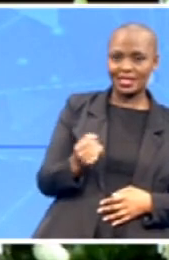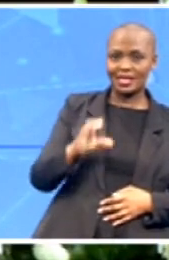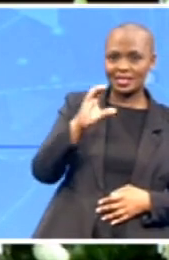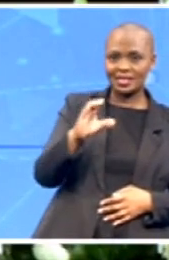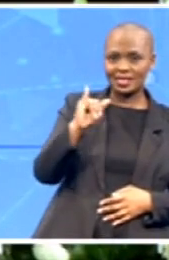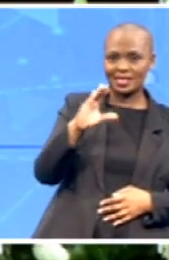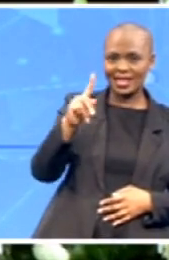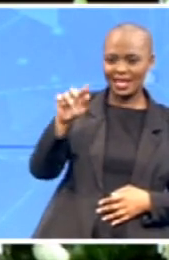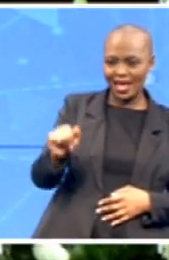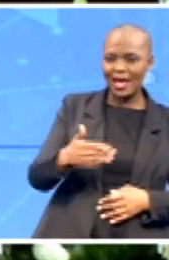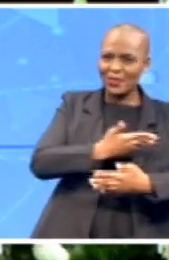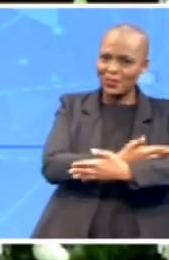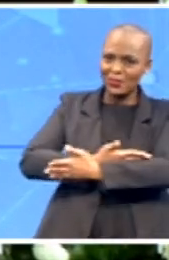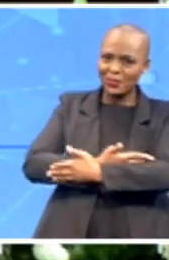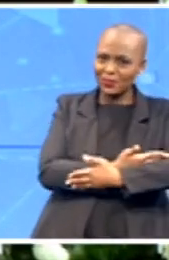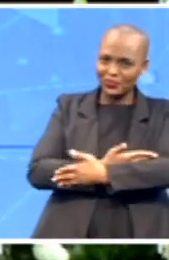Komphela is